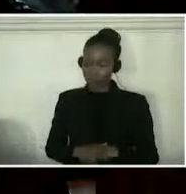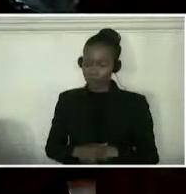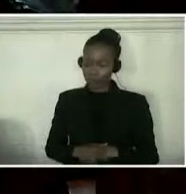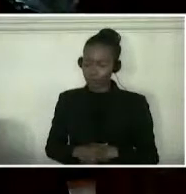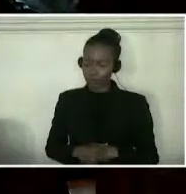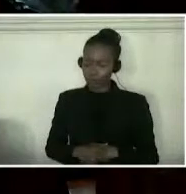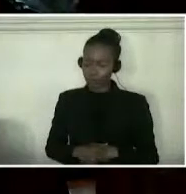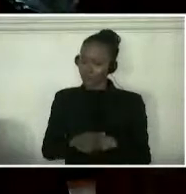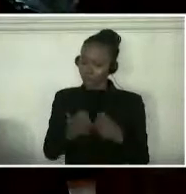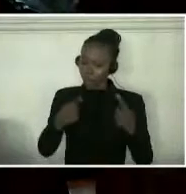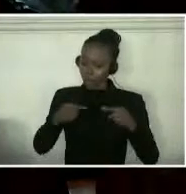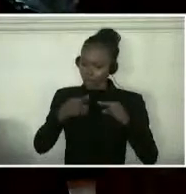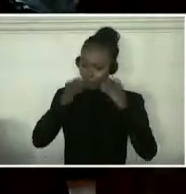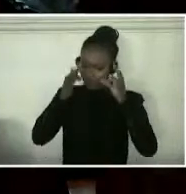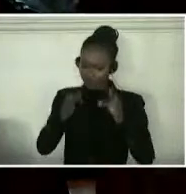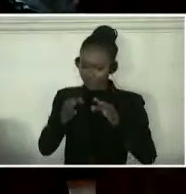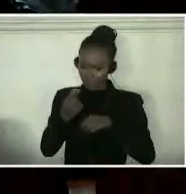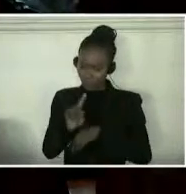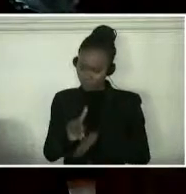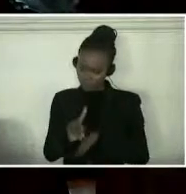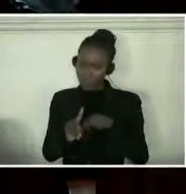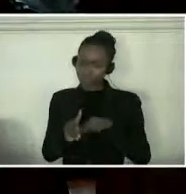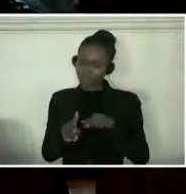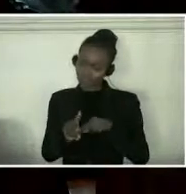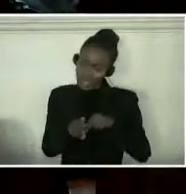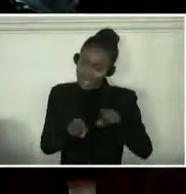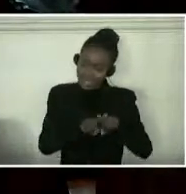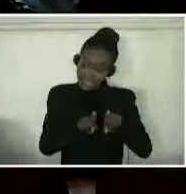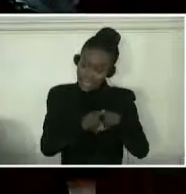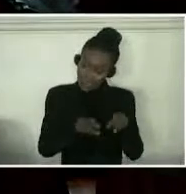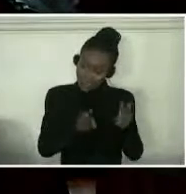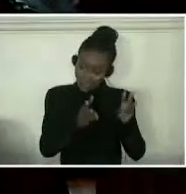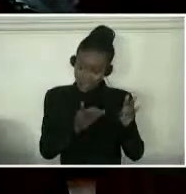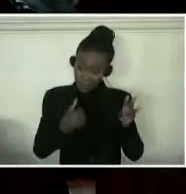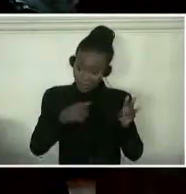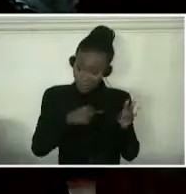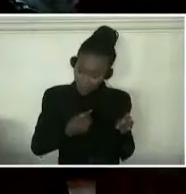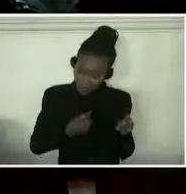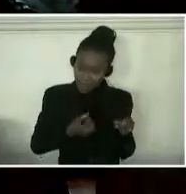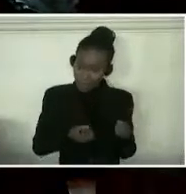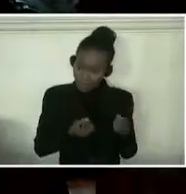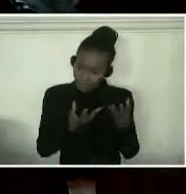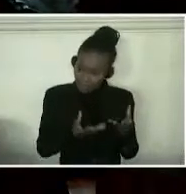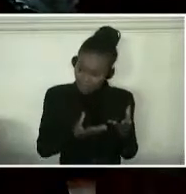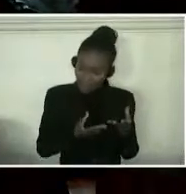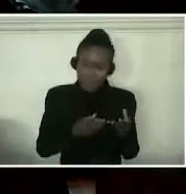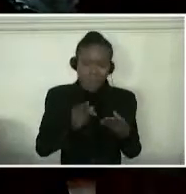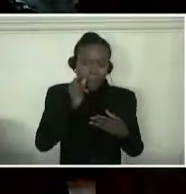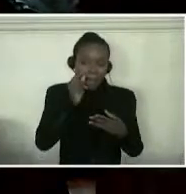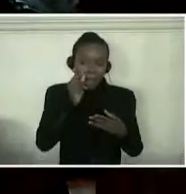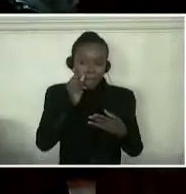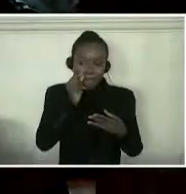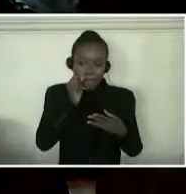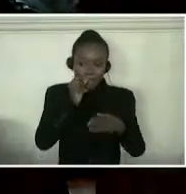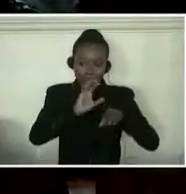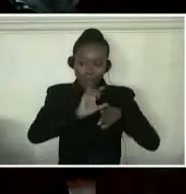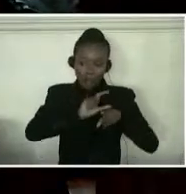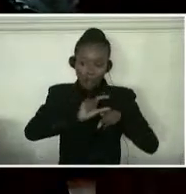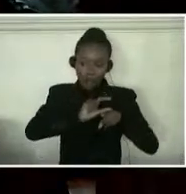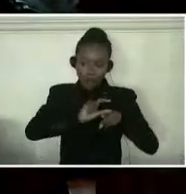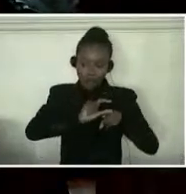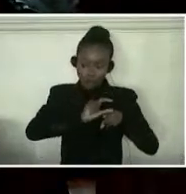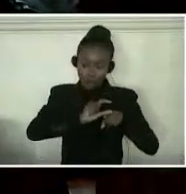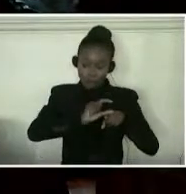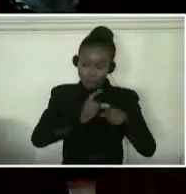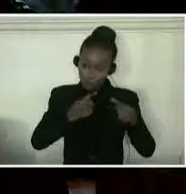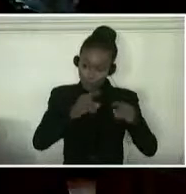also taken a decision the very same way we are providing male condoms as a department of health the very